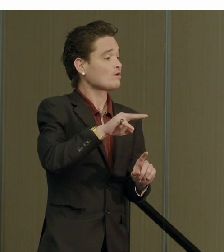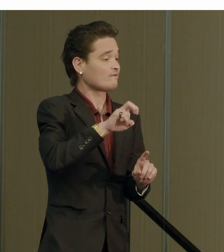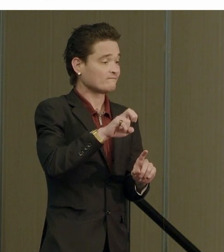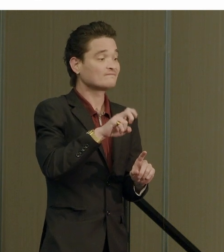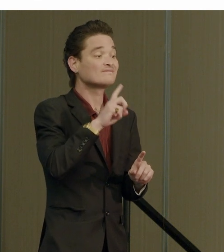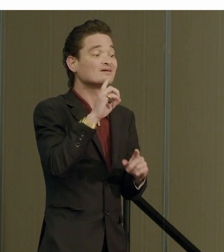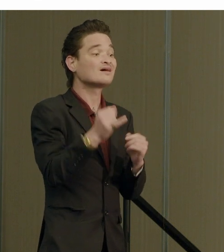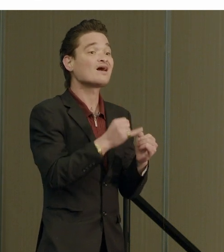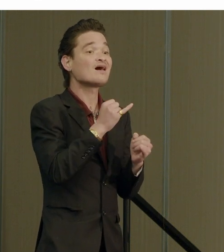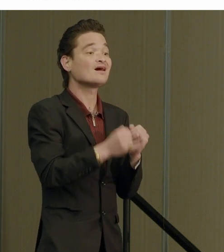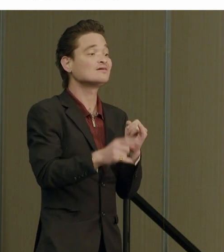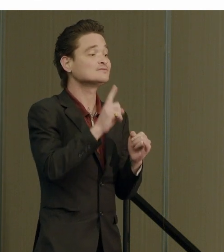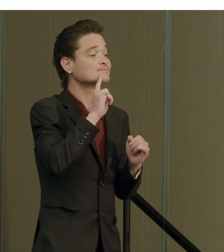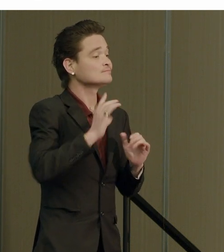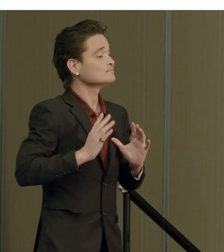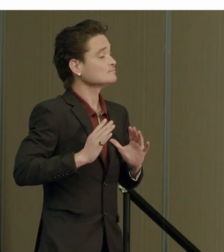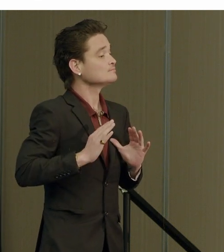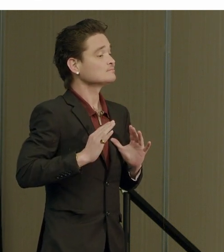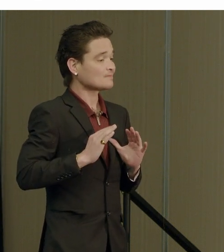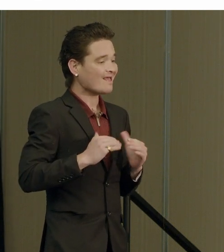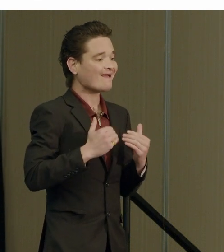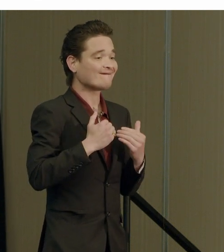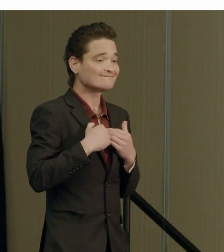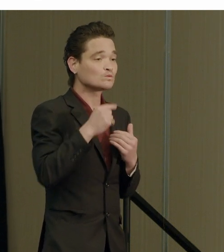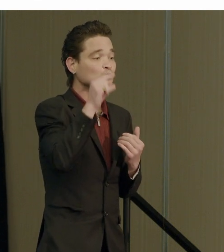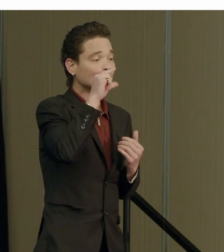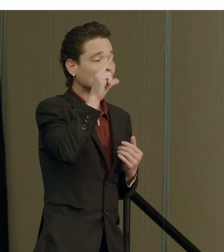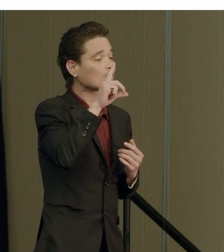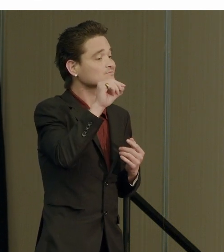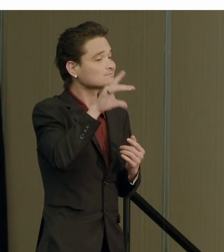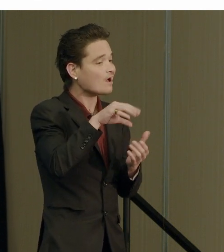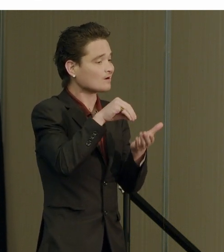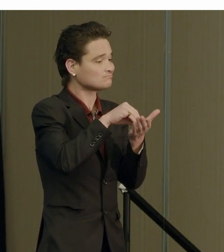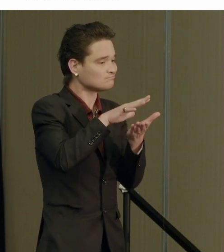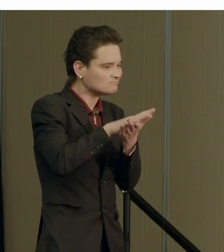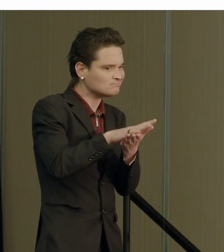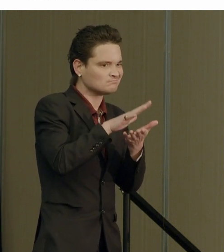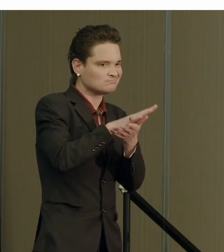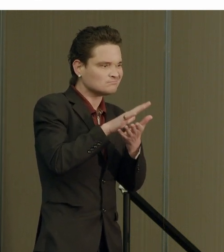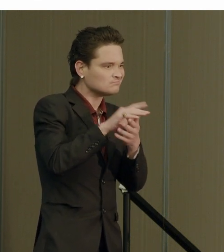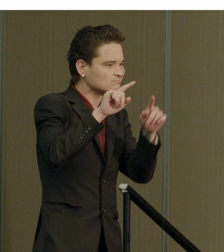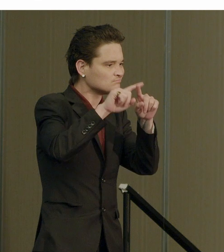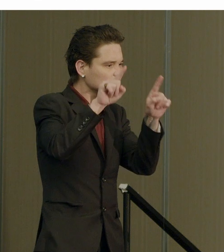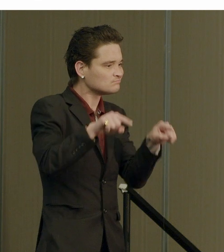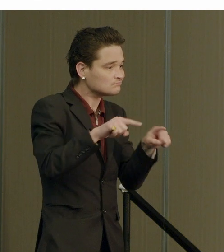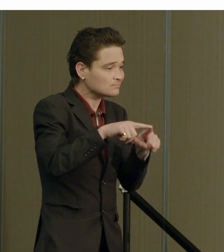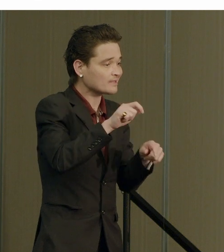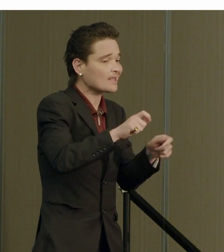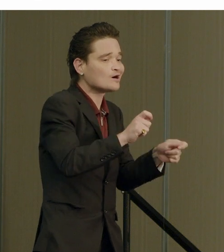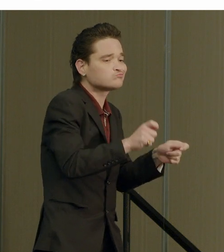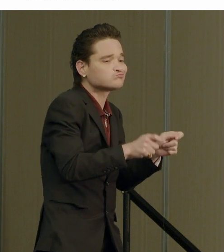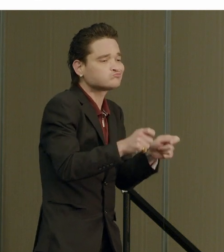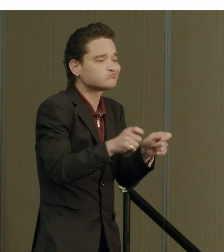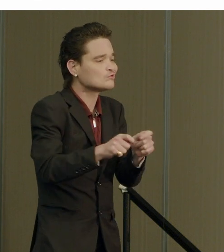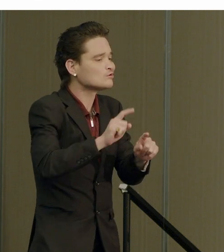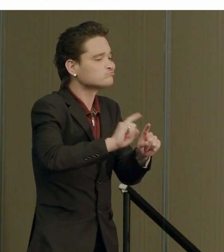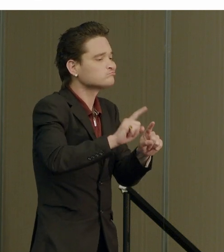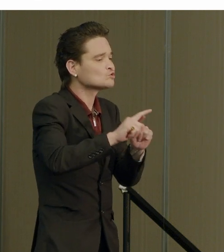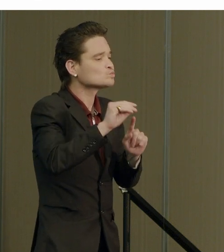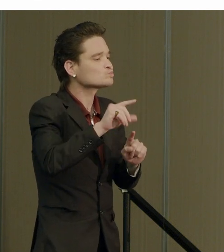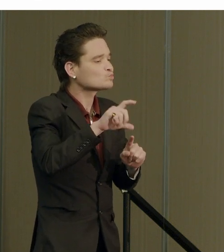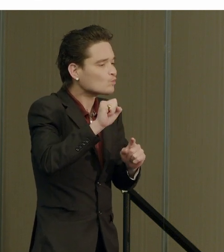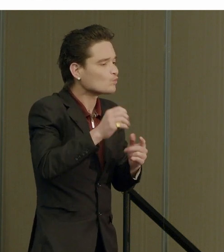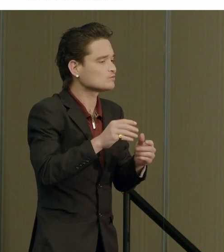Google Docs, Sheets, Slides, Forms, and many more. Our editing tools offer multiple built-in accessibility features. If you turn them